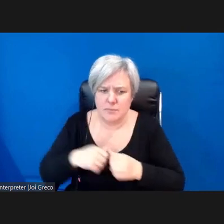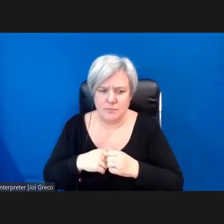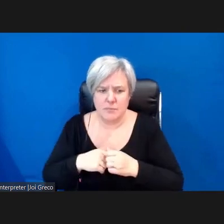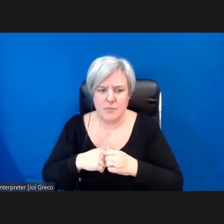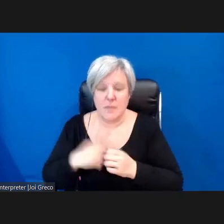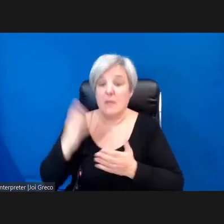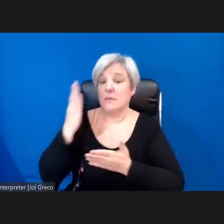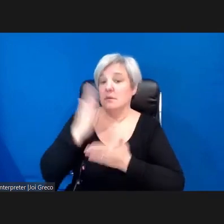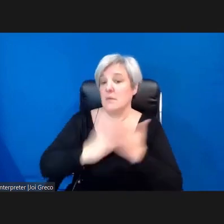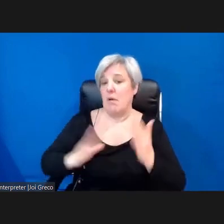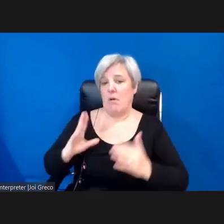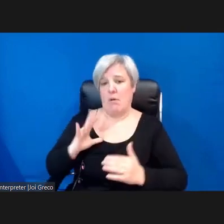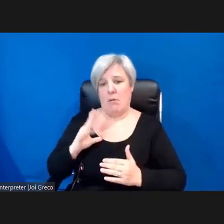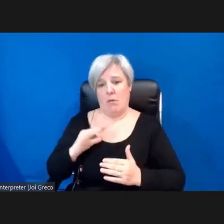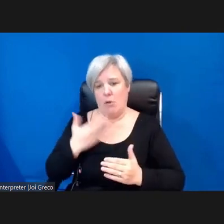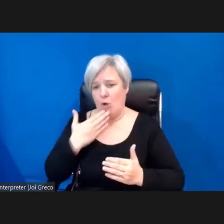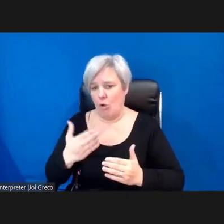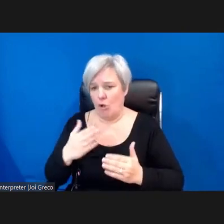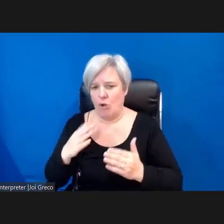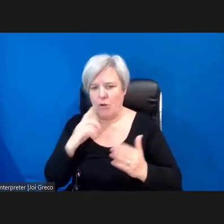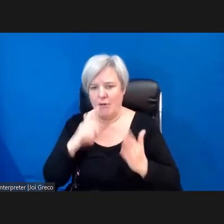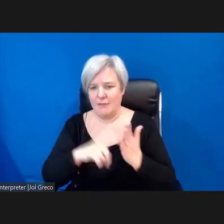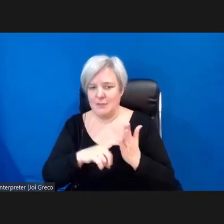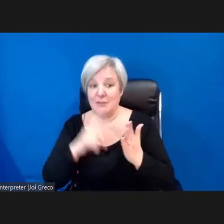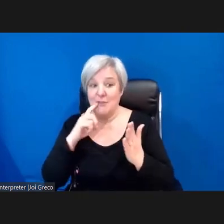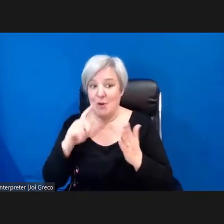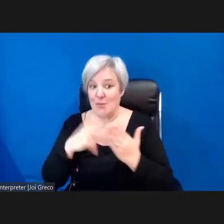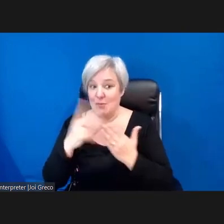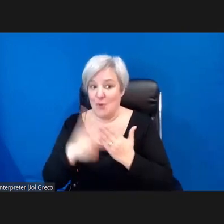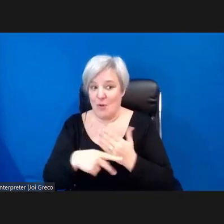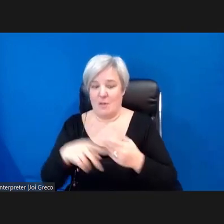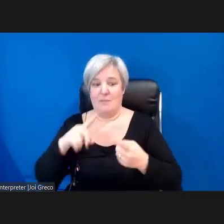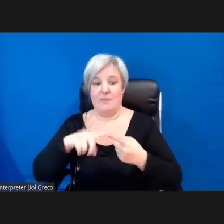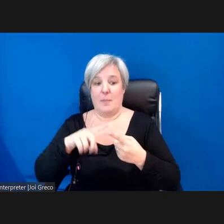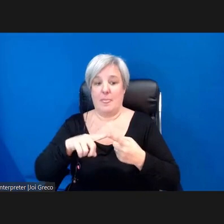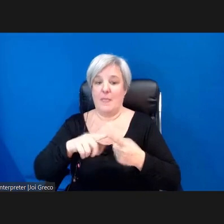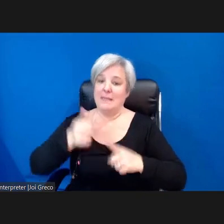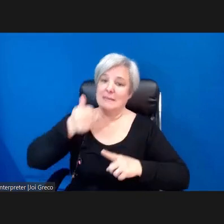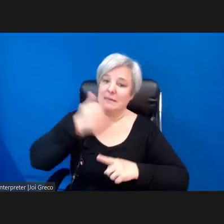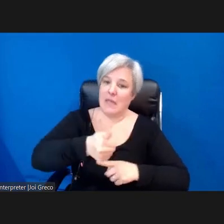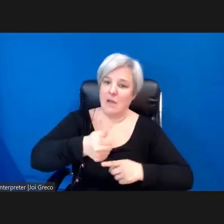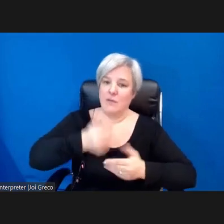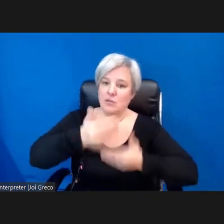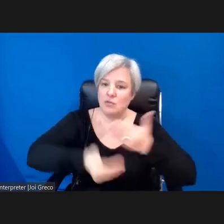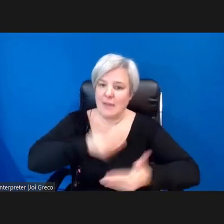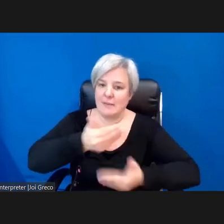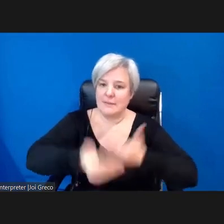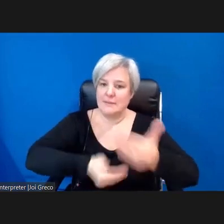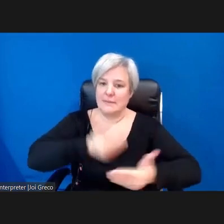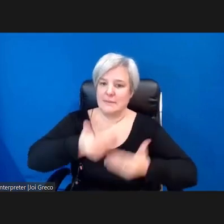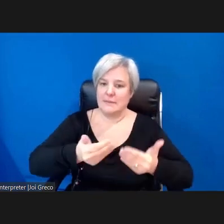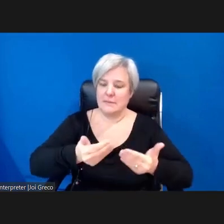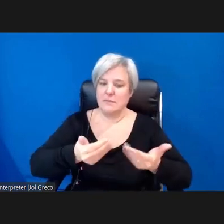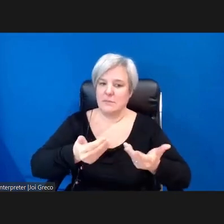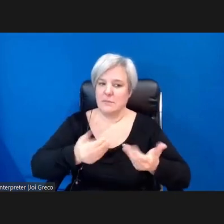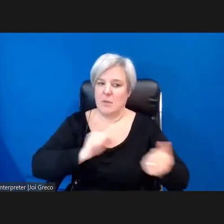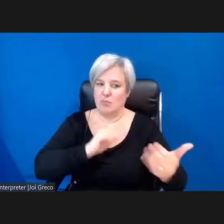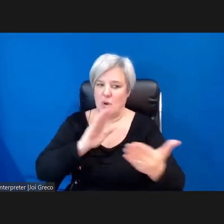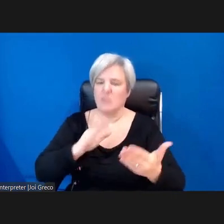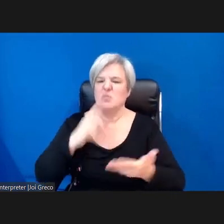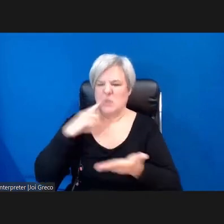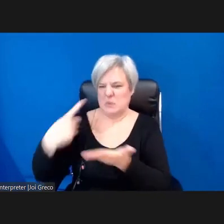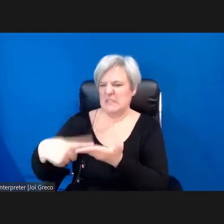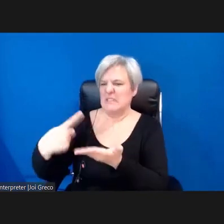Some of the great features of the program include the self-directed step-by-step approach, which we will cover